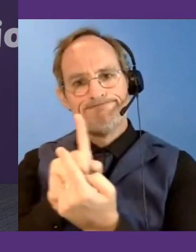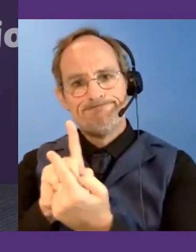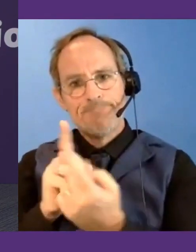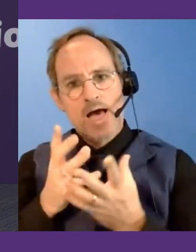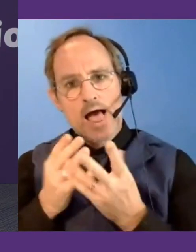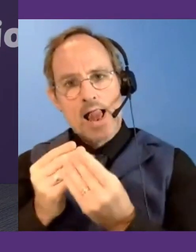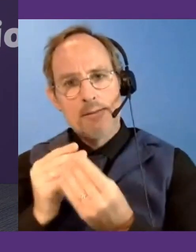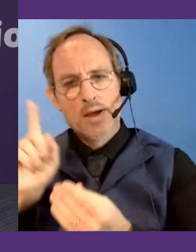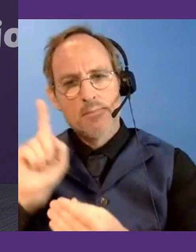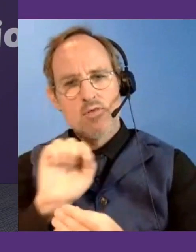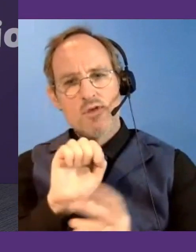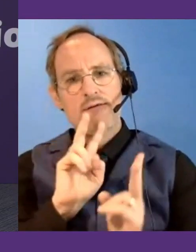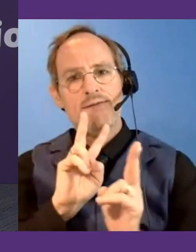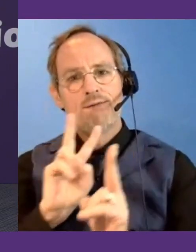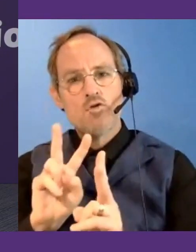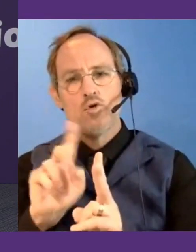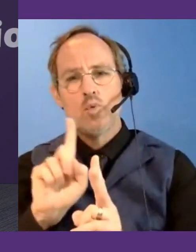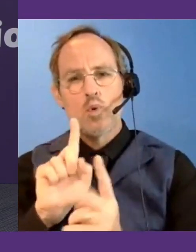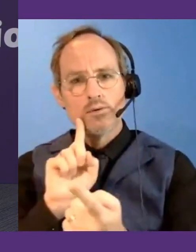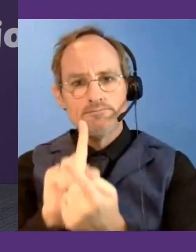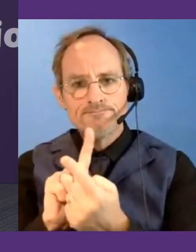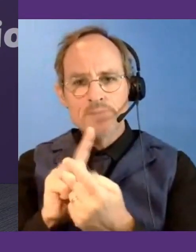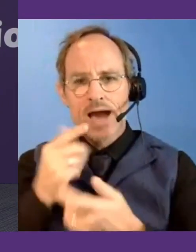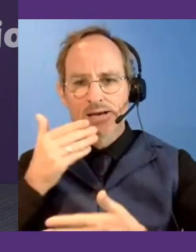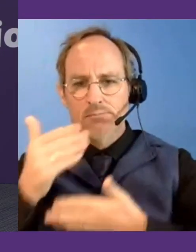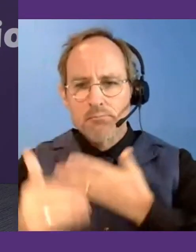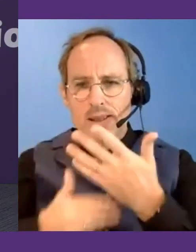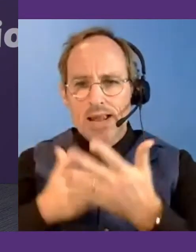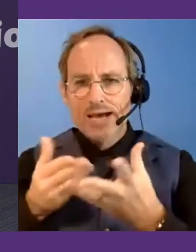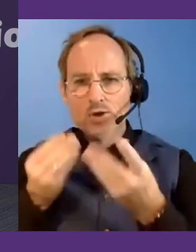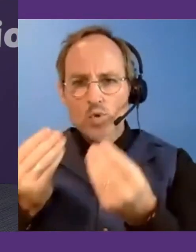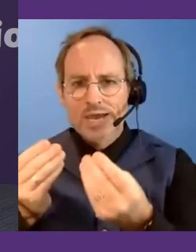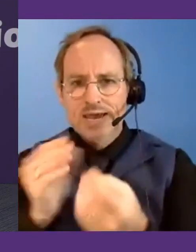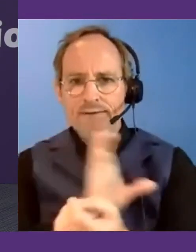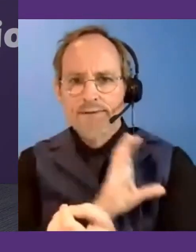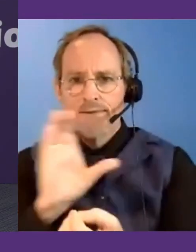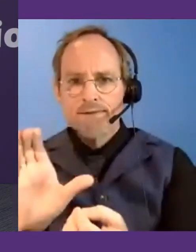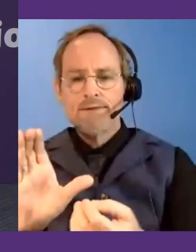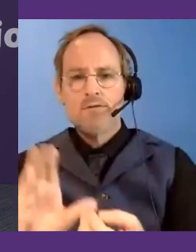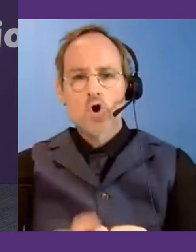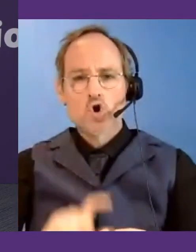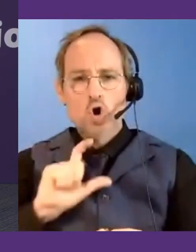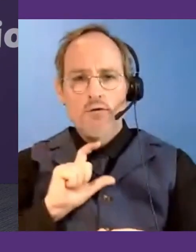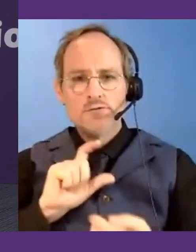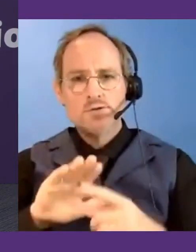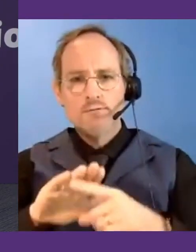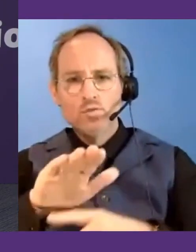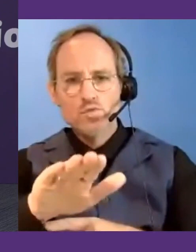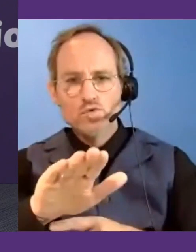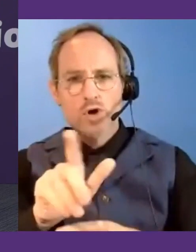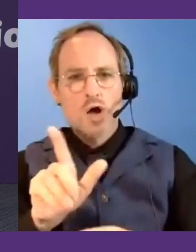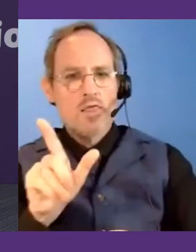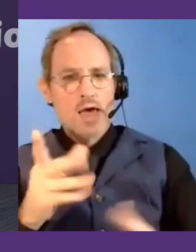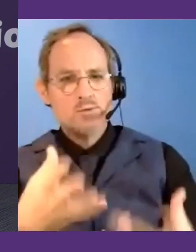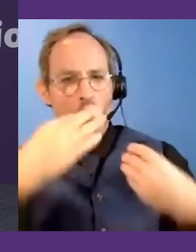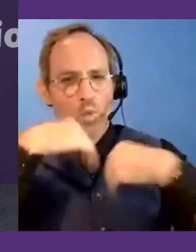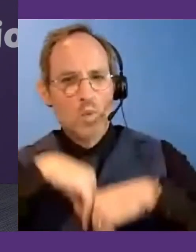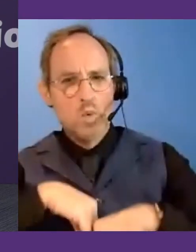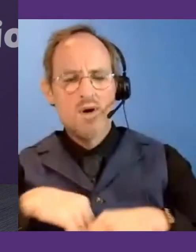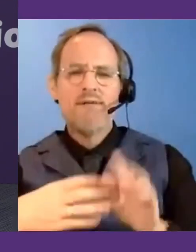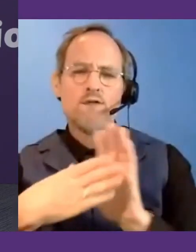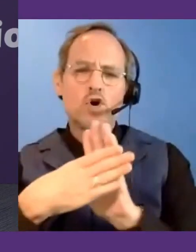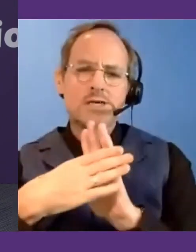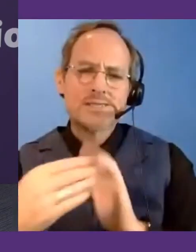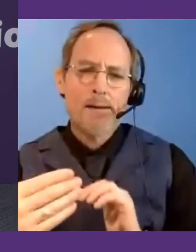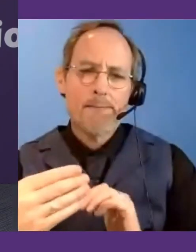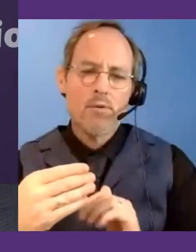really explaining to them to give them confidence and independence in the future. So where somebody might say, oh, my grandson comes in